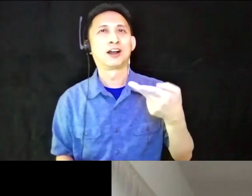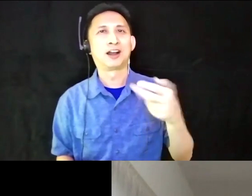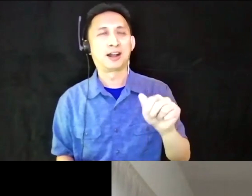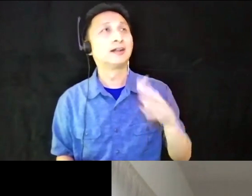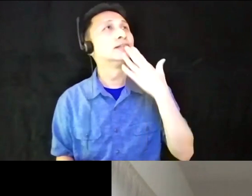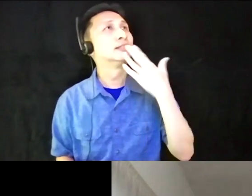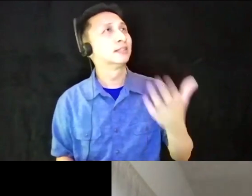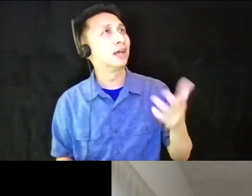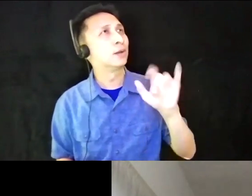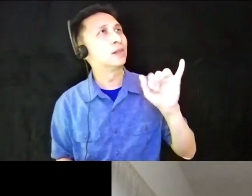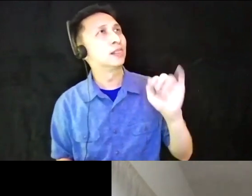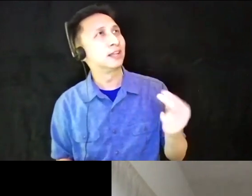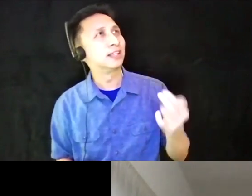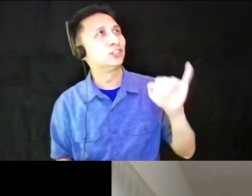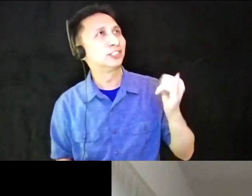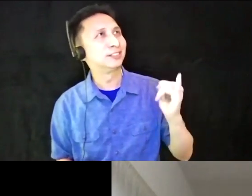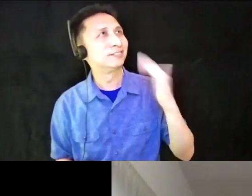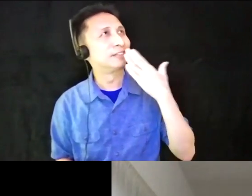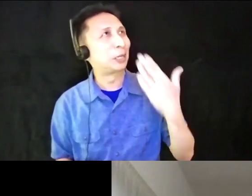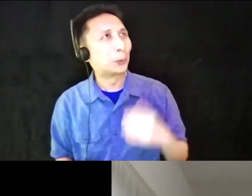All